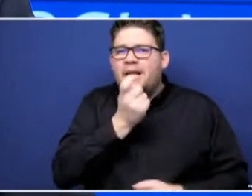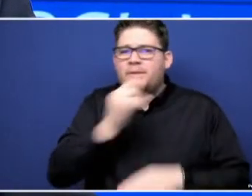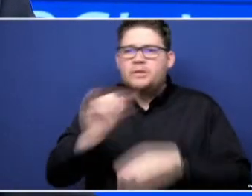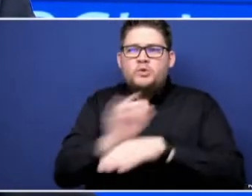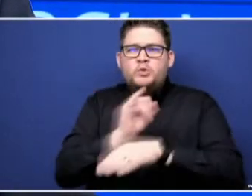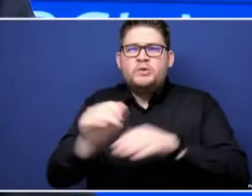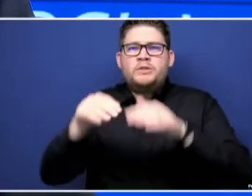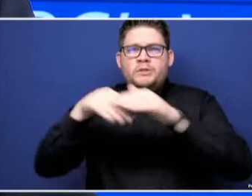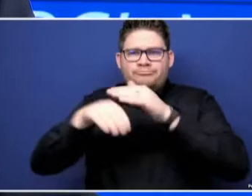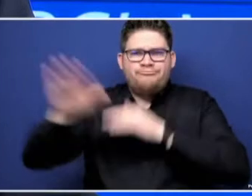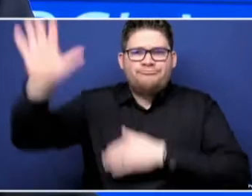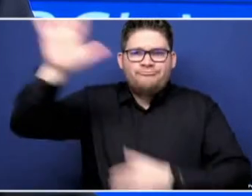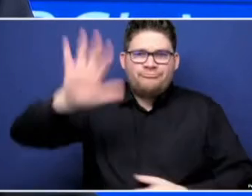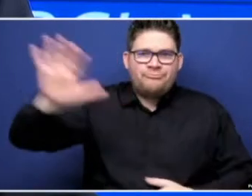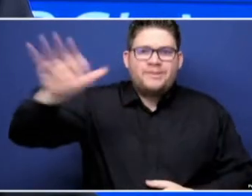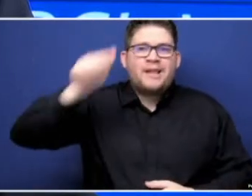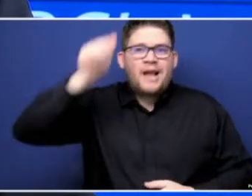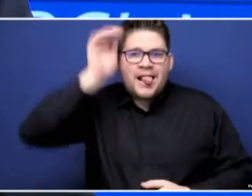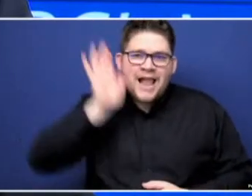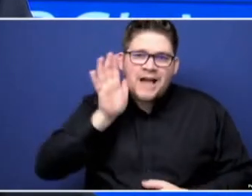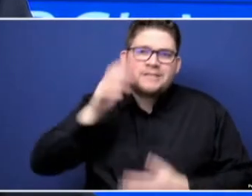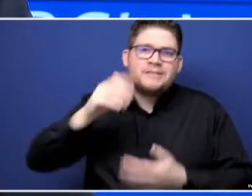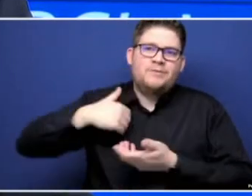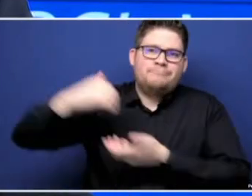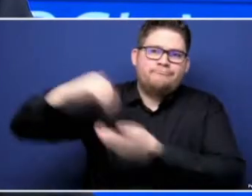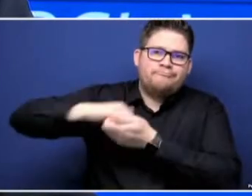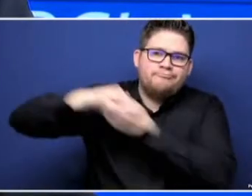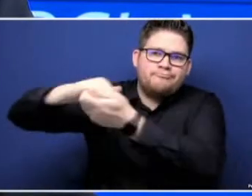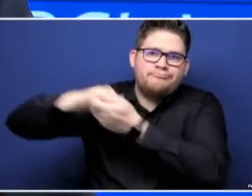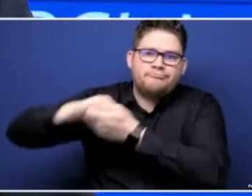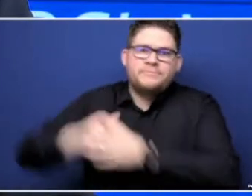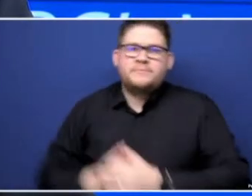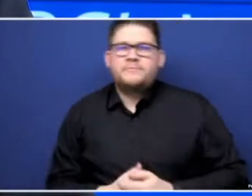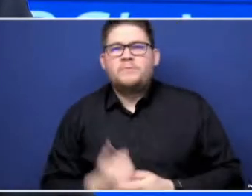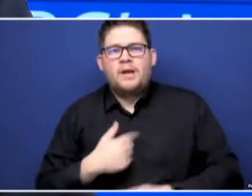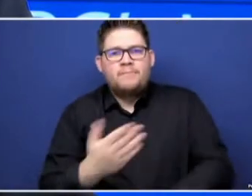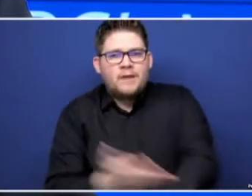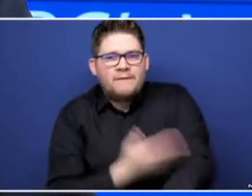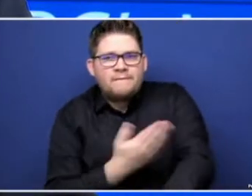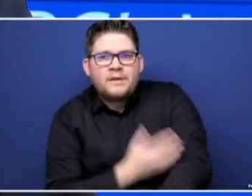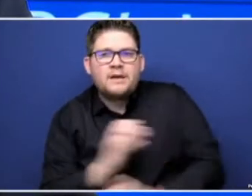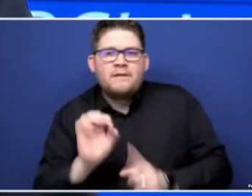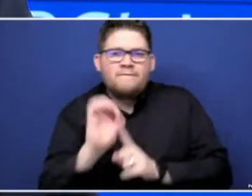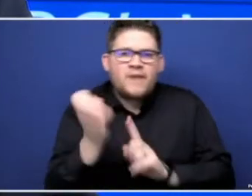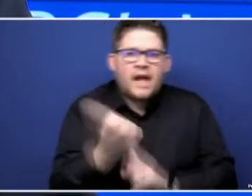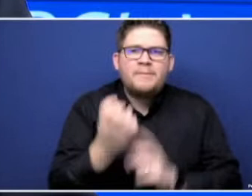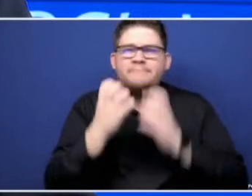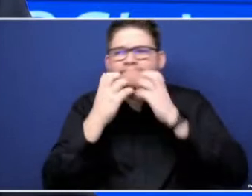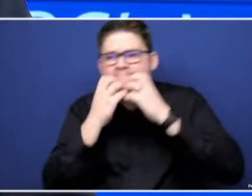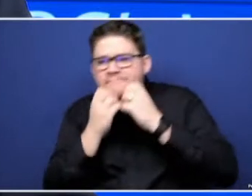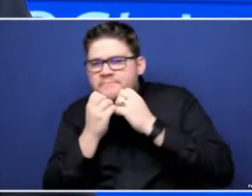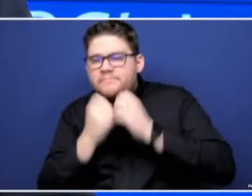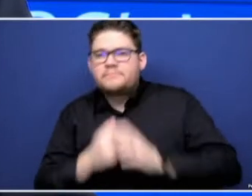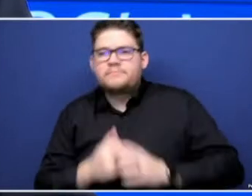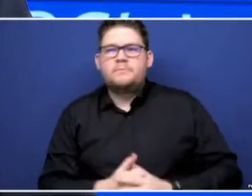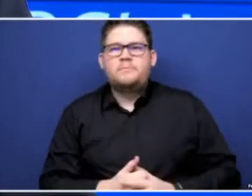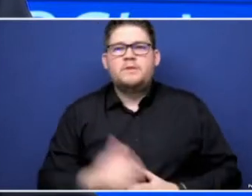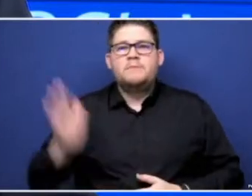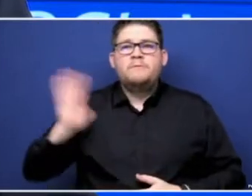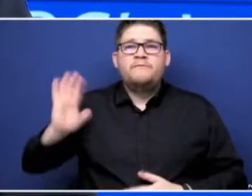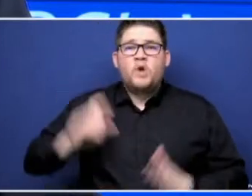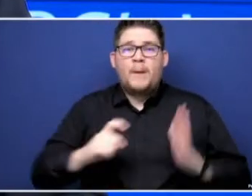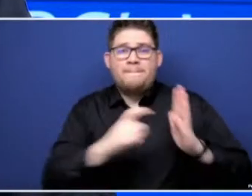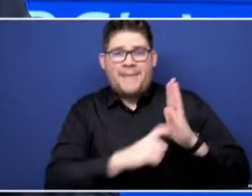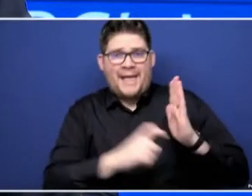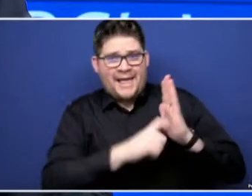past 12 months. These are extraordinary times. Everybody gets that. We will not see live concerts in